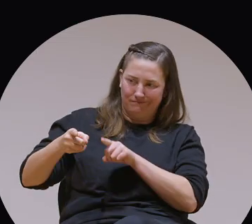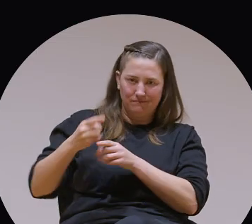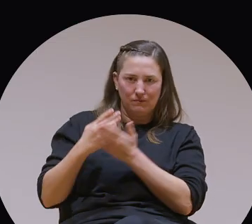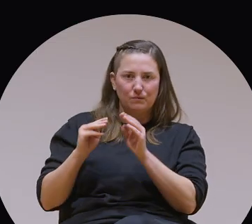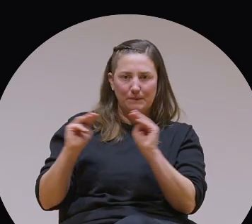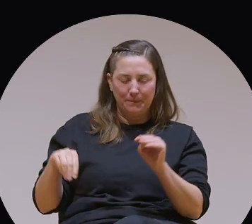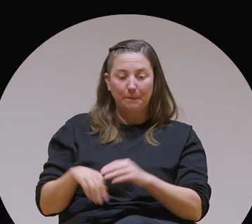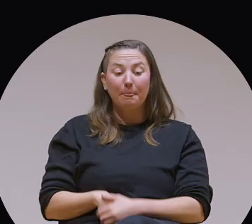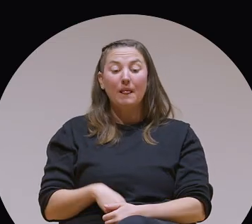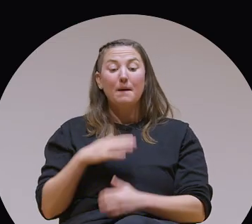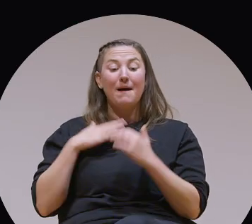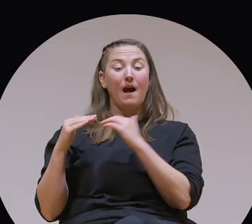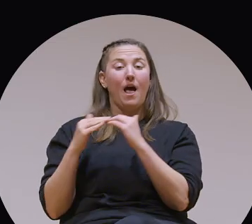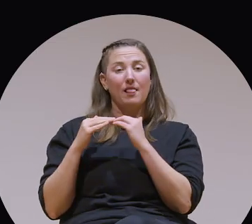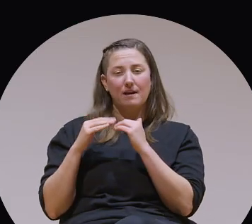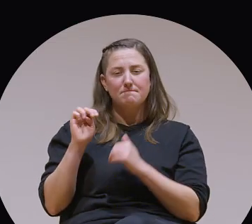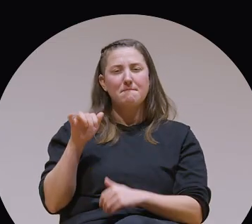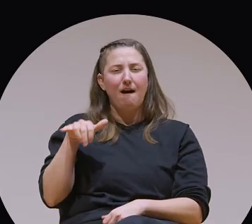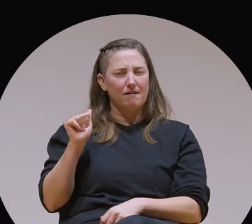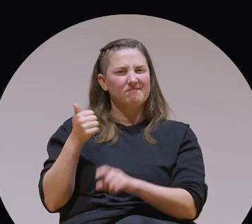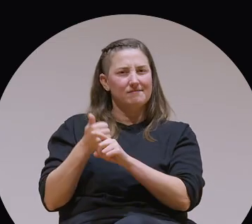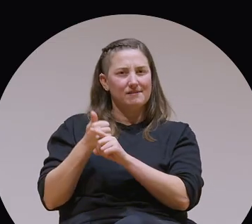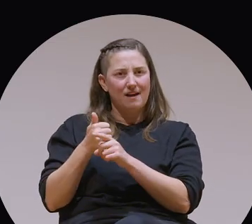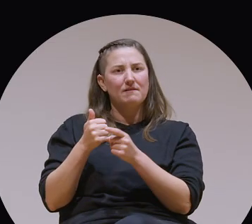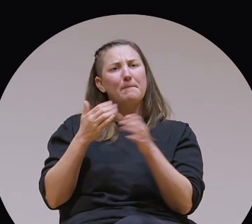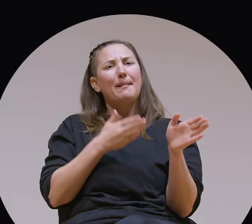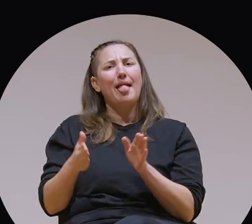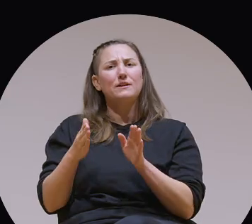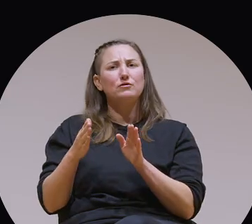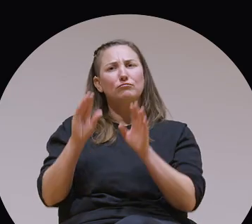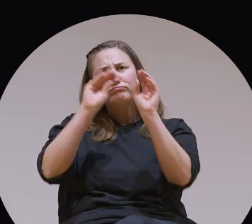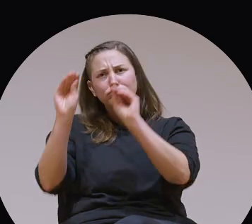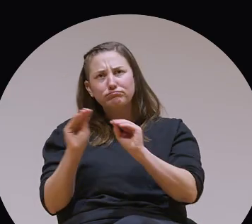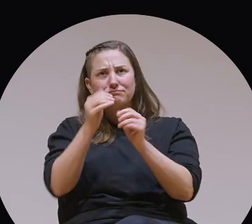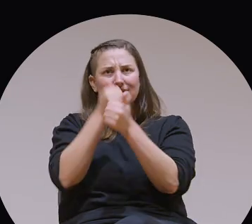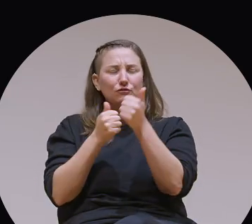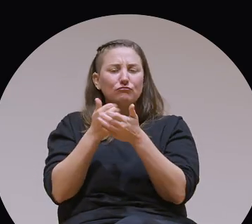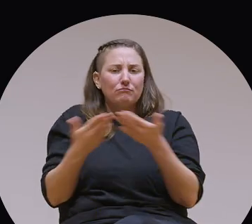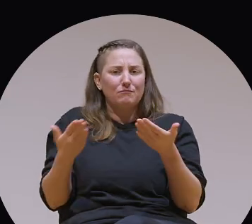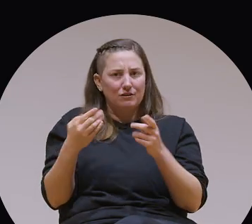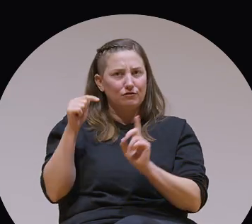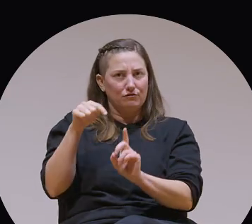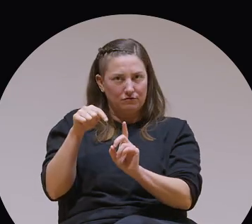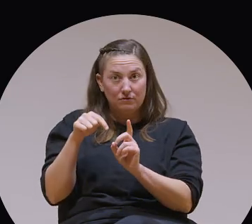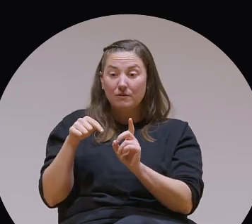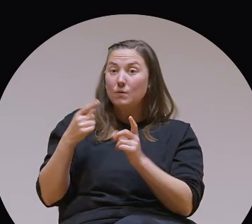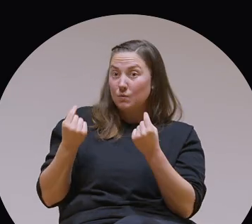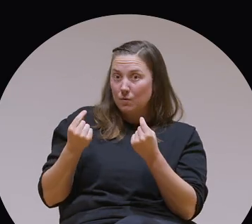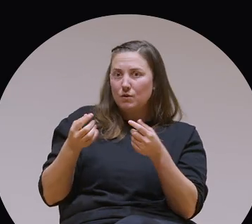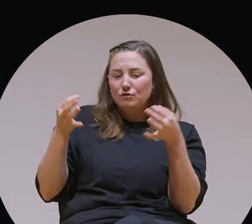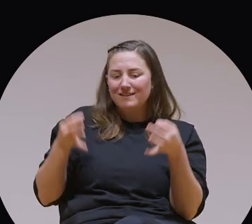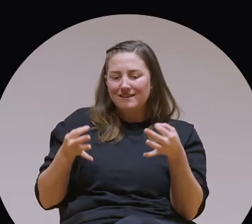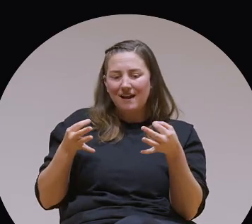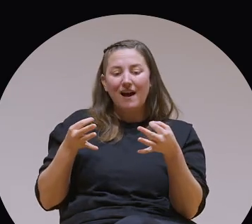When my colleague Maya was going to reinstall these objects, she decided that the correct